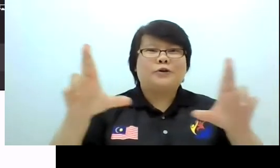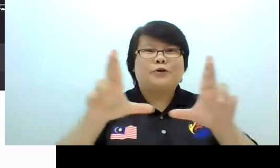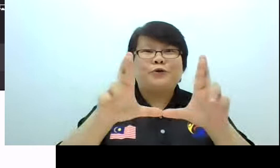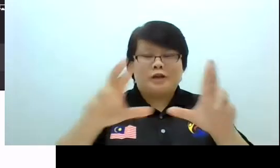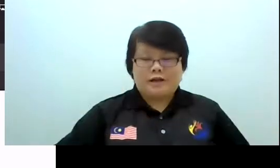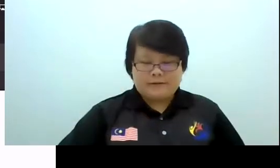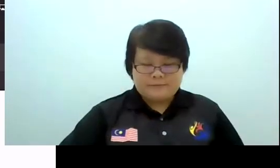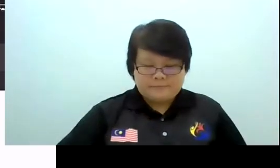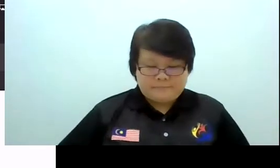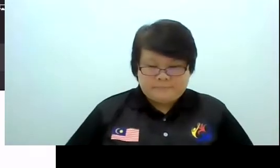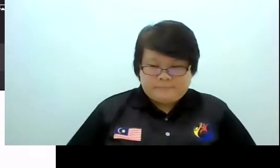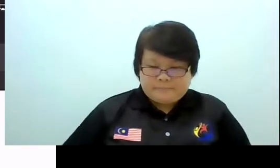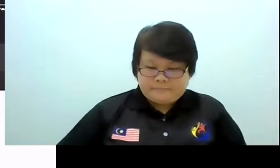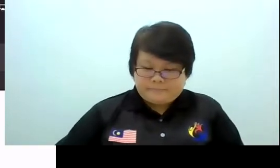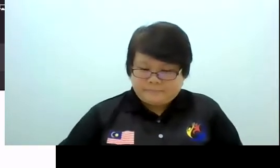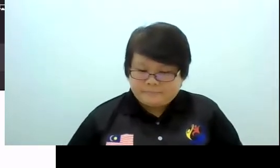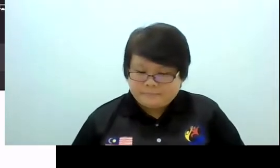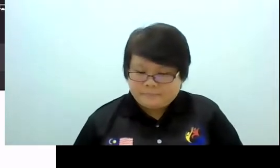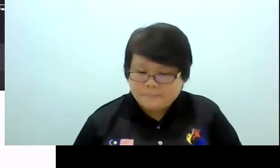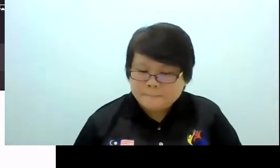R-U-L-E-R, ruler.